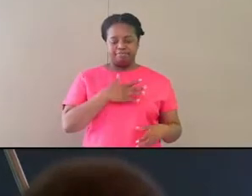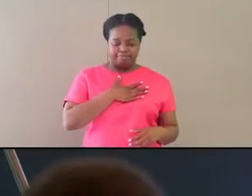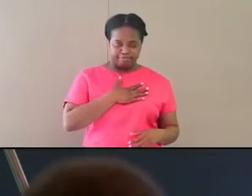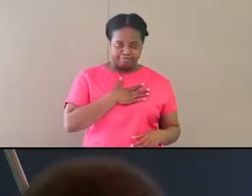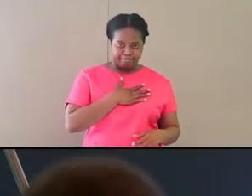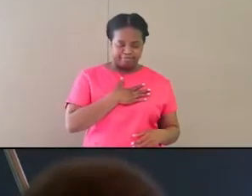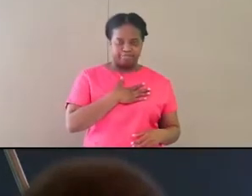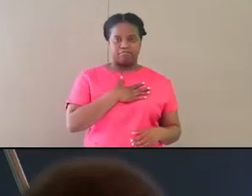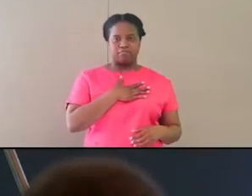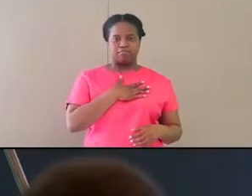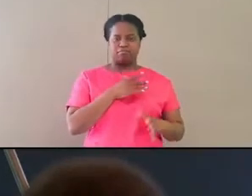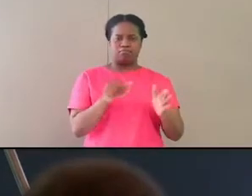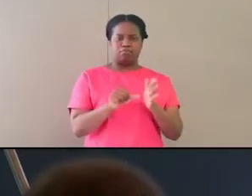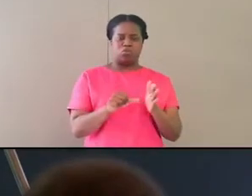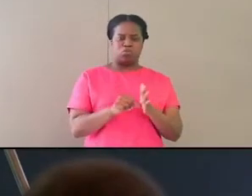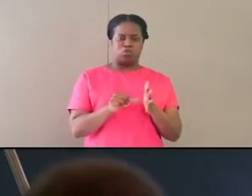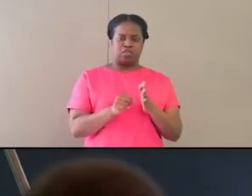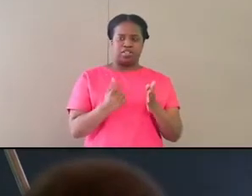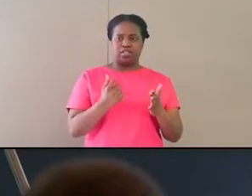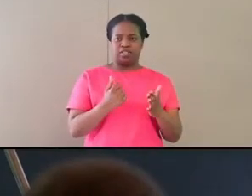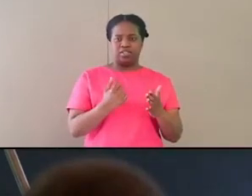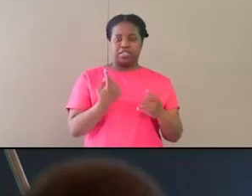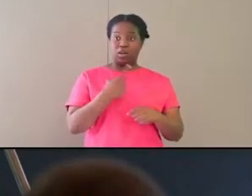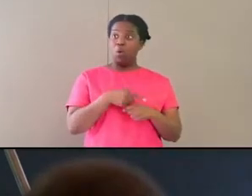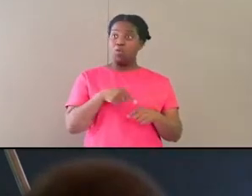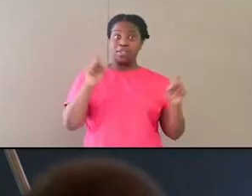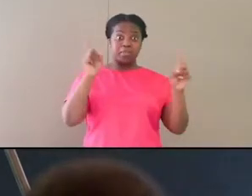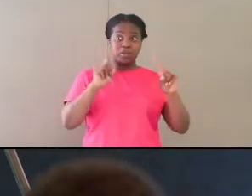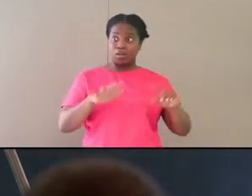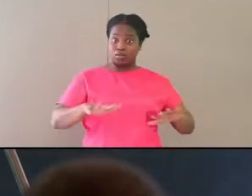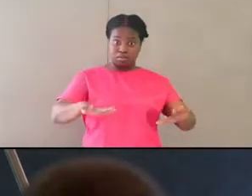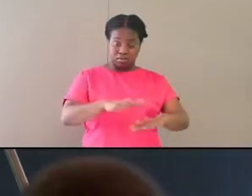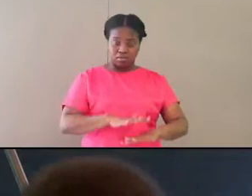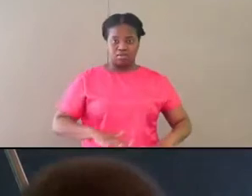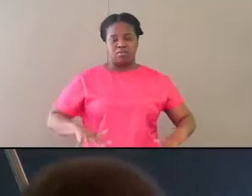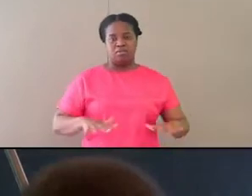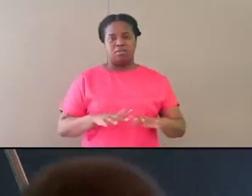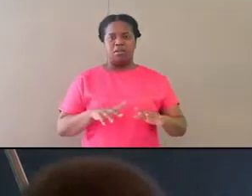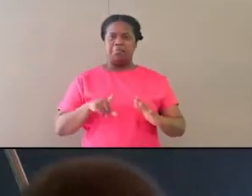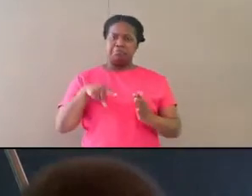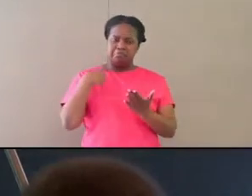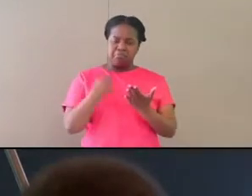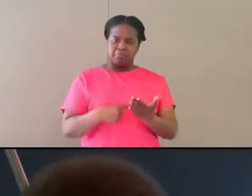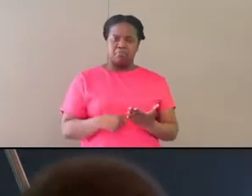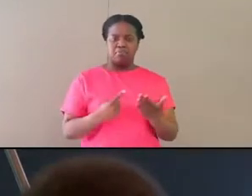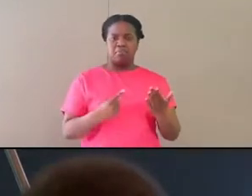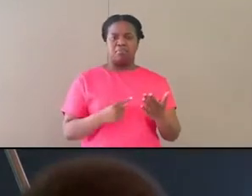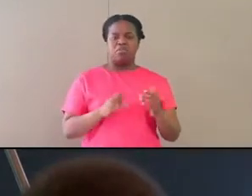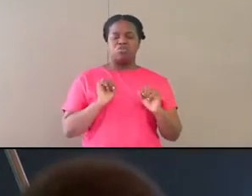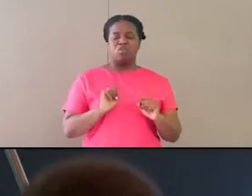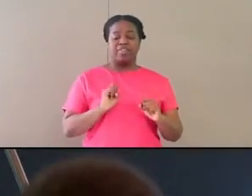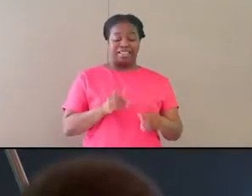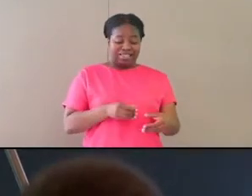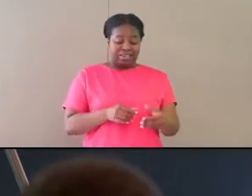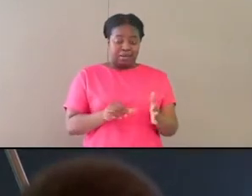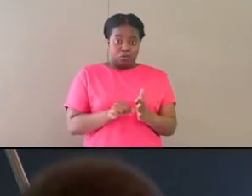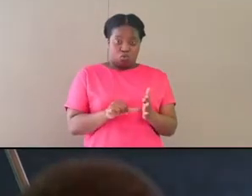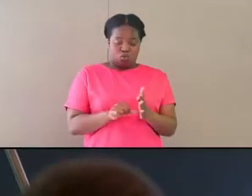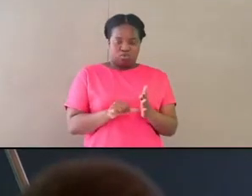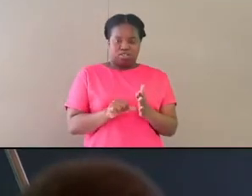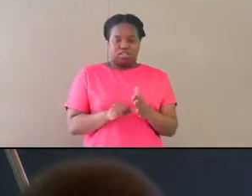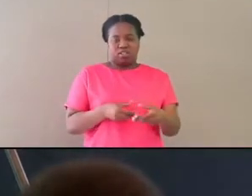such an auspicious space for dialogue to mark the release of this very important